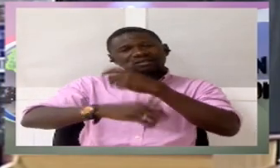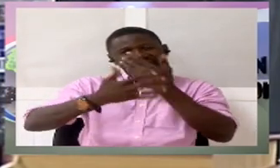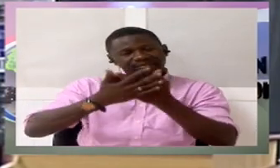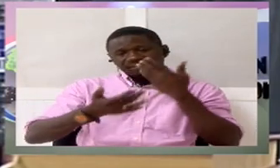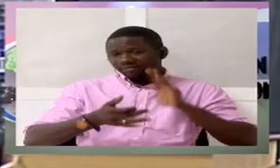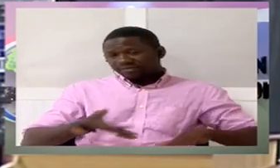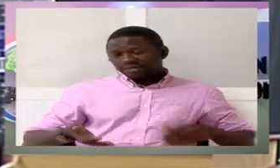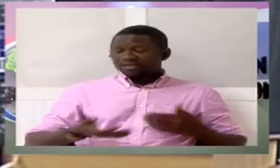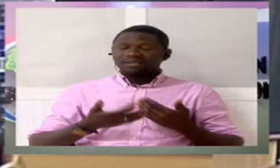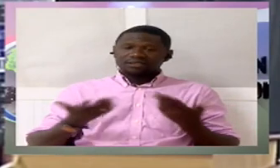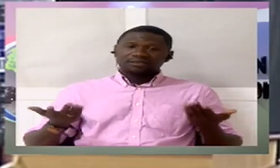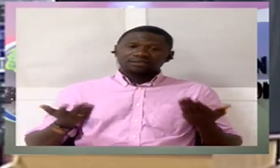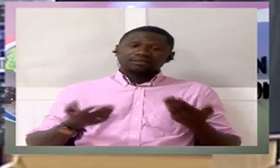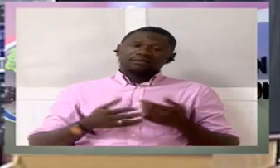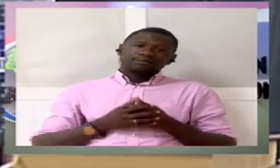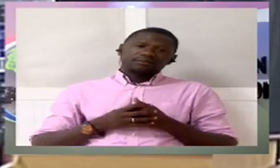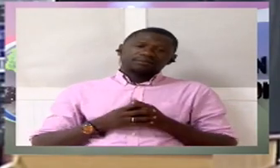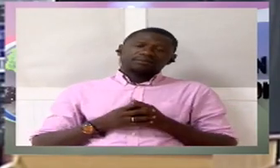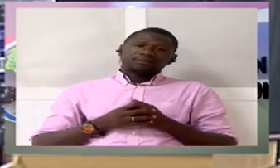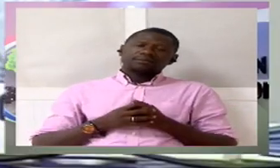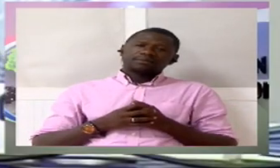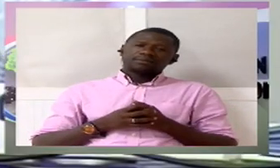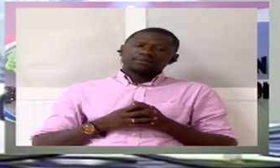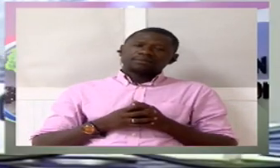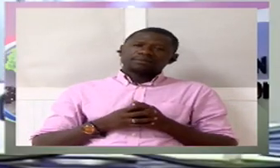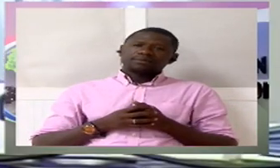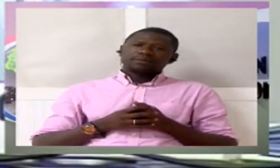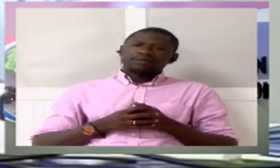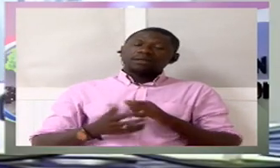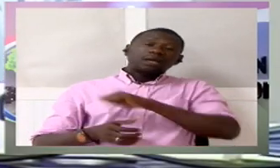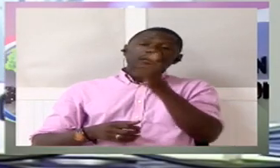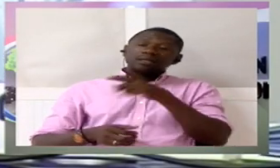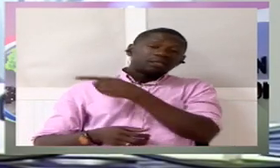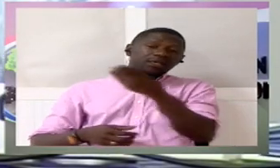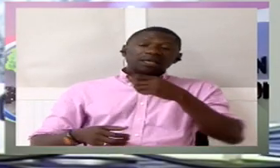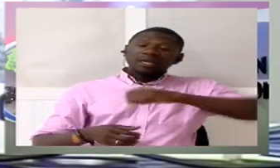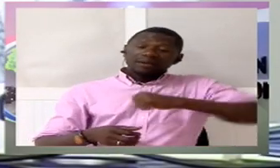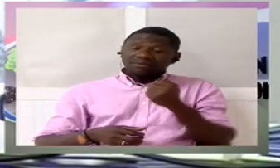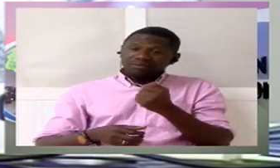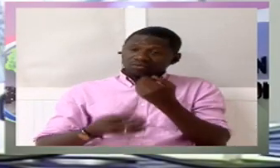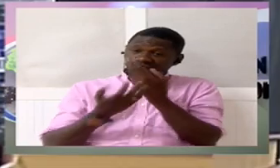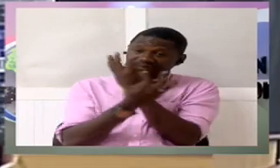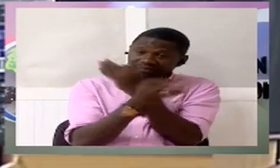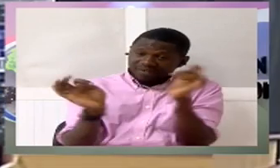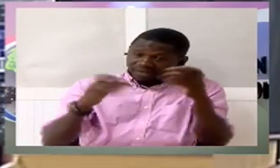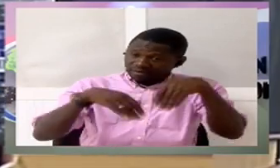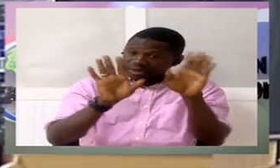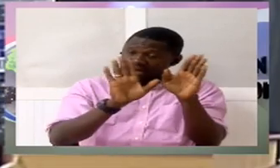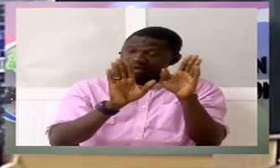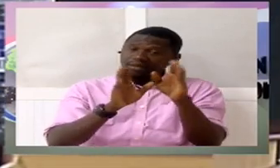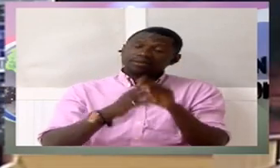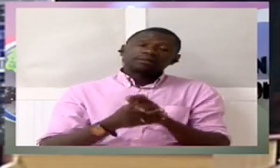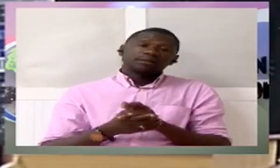abamfereng? Abamfereng. He completed it. And they refused to release him. Balanta purkabula.